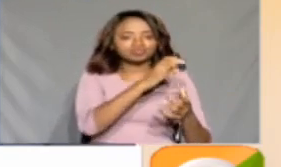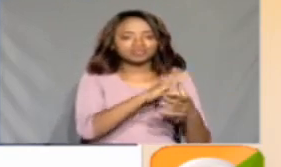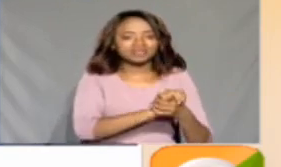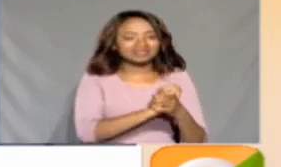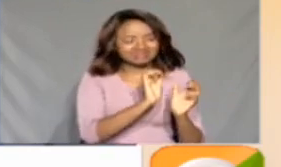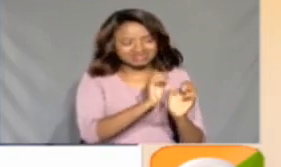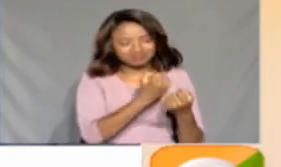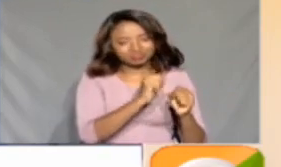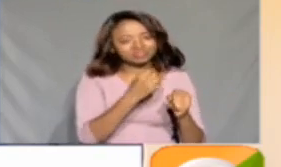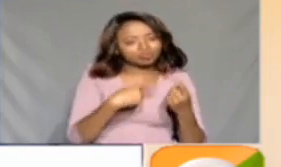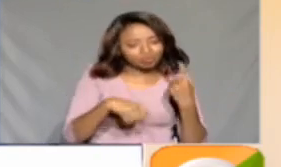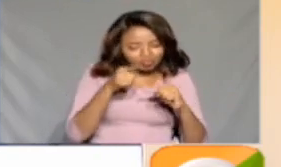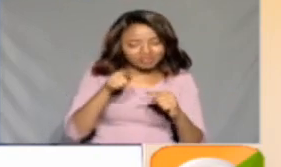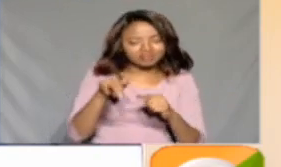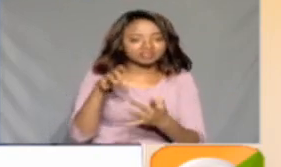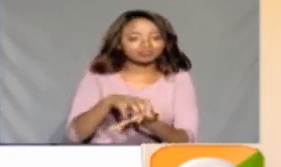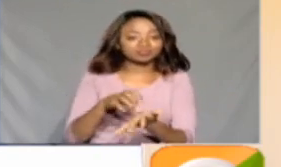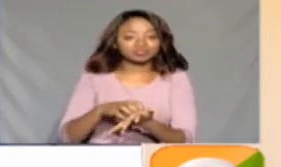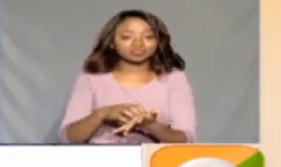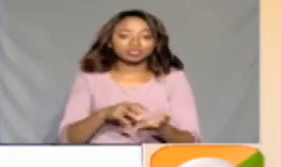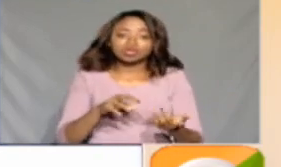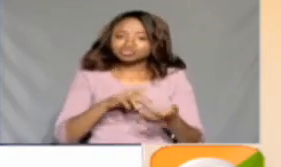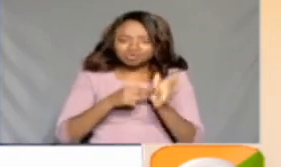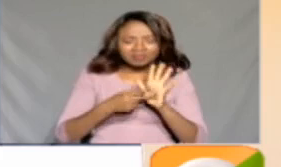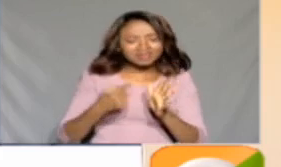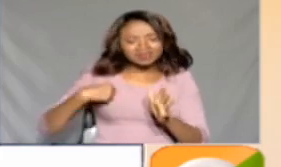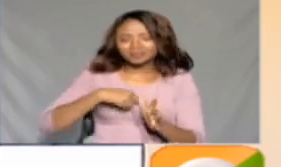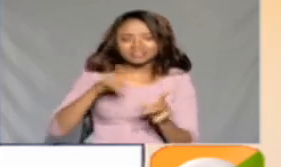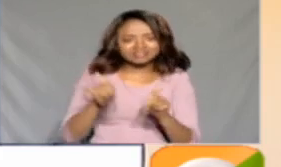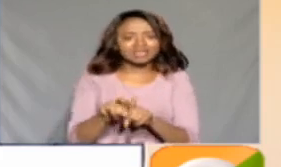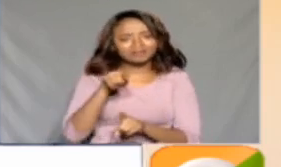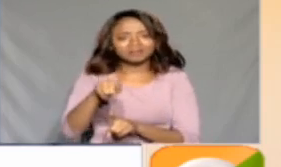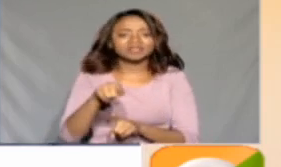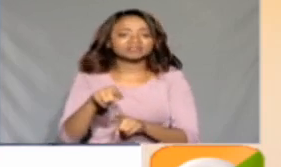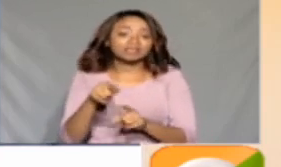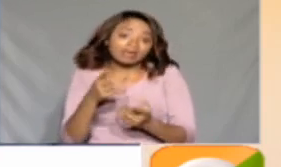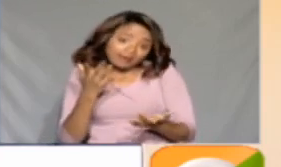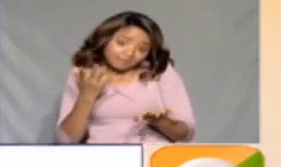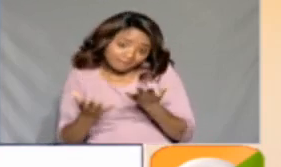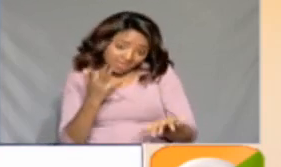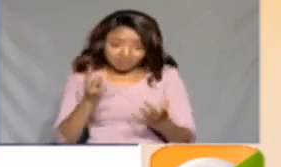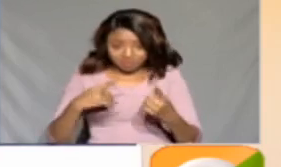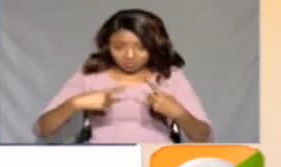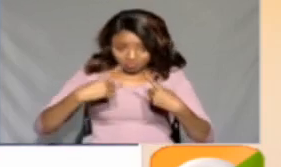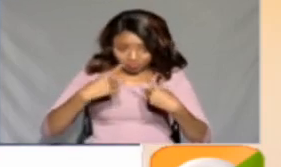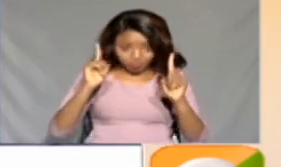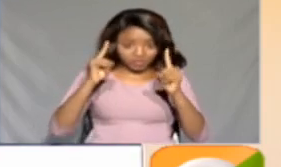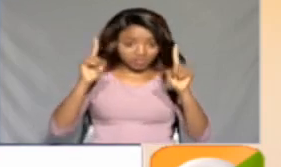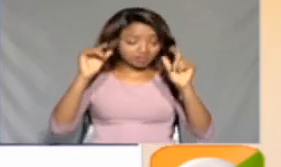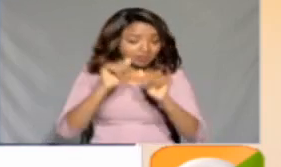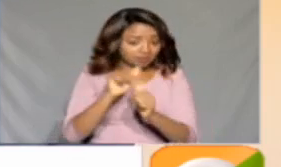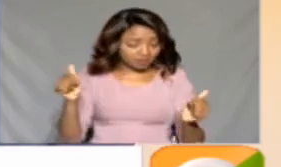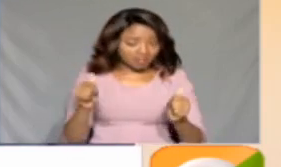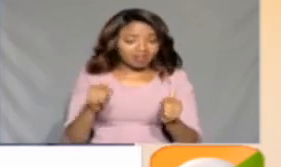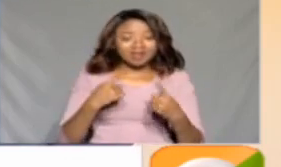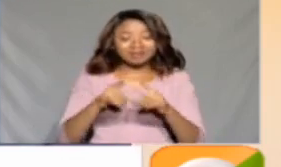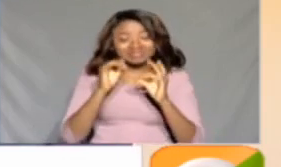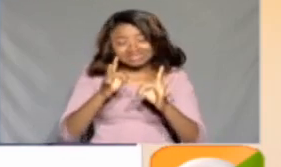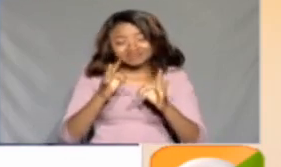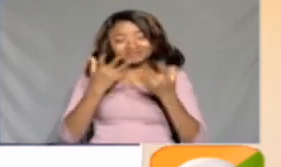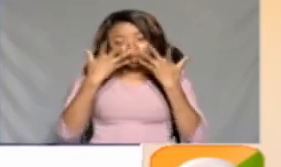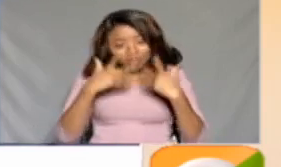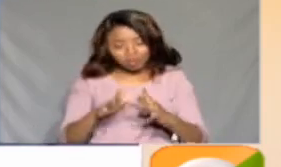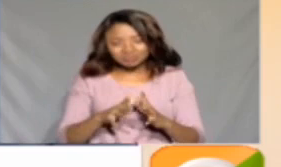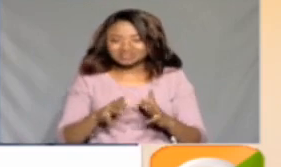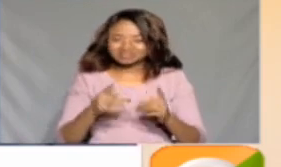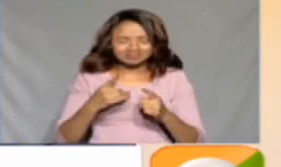seat. And so we are competitive in this one as well. We could win. But if we lose, we'll have tried. But the positive